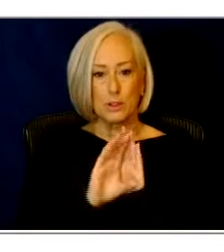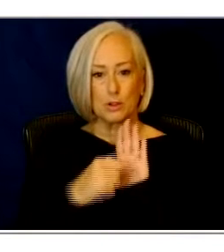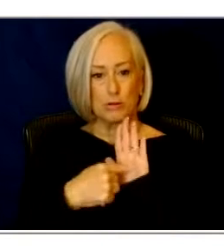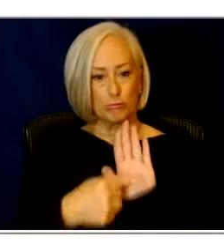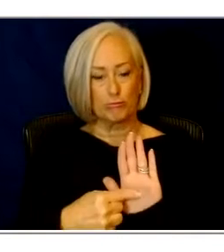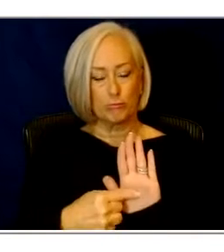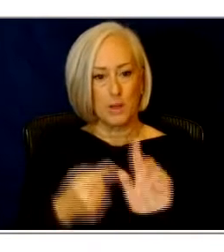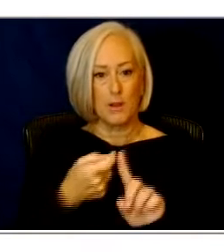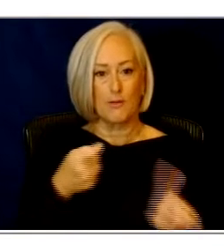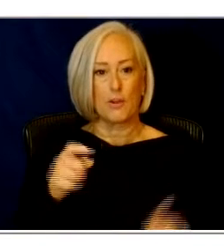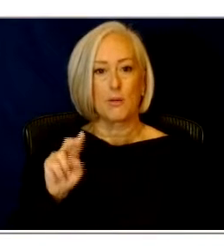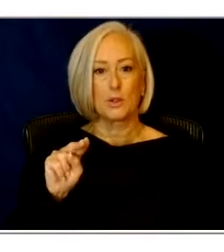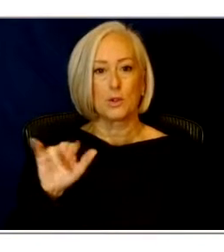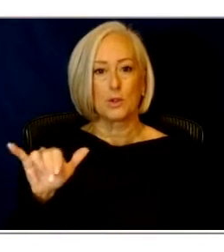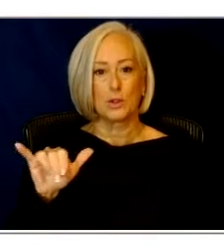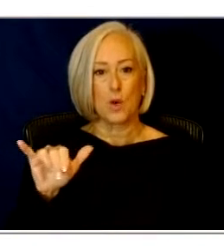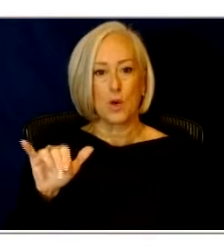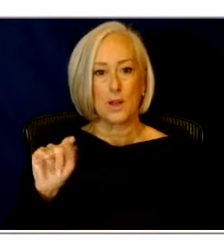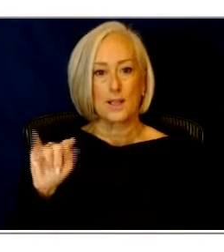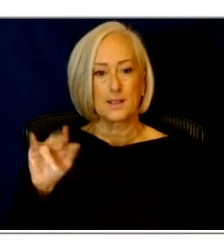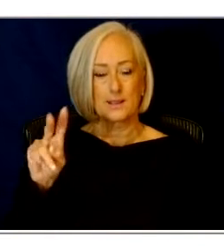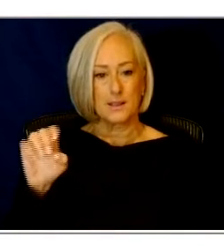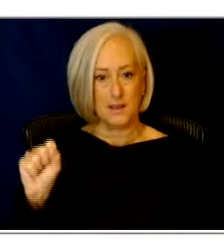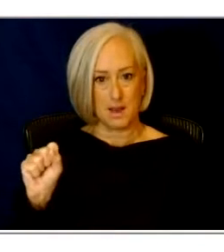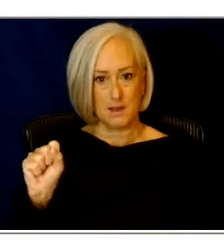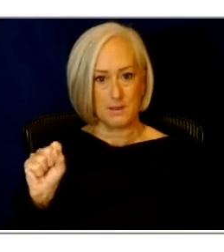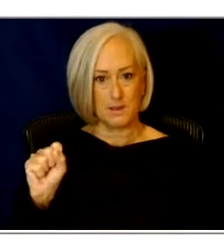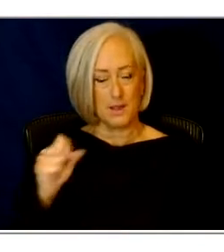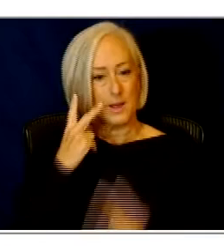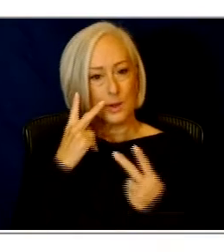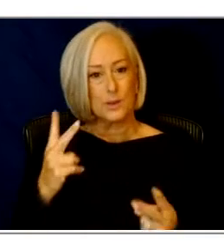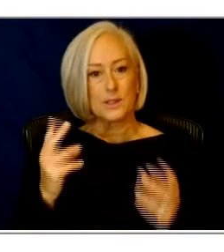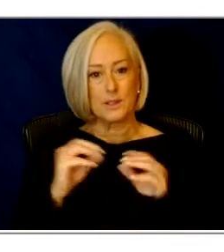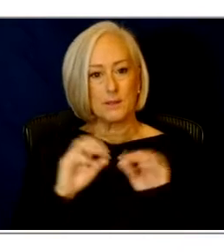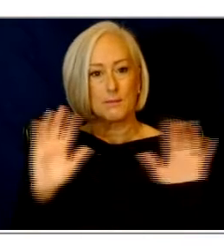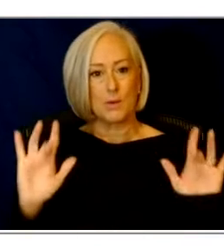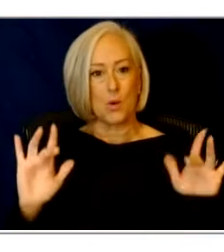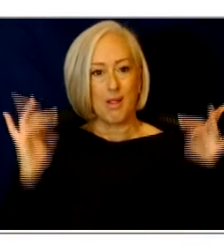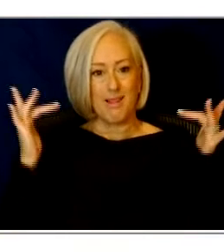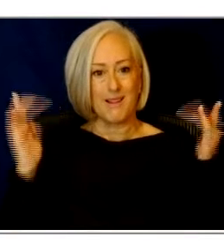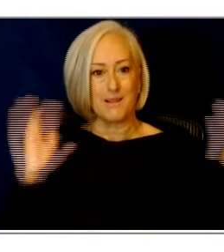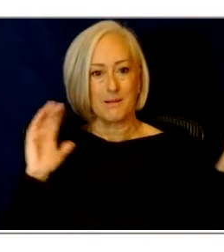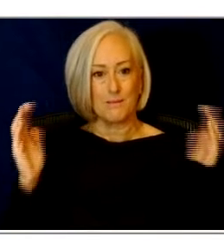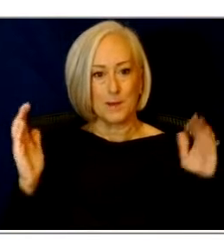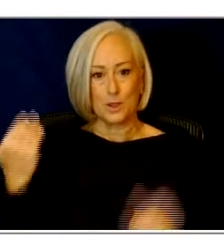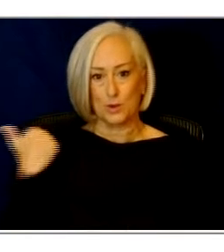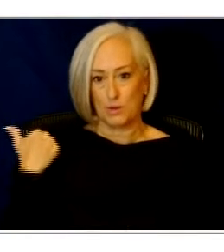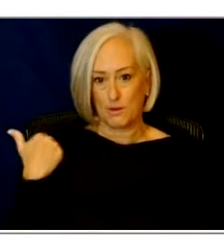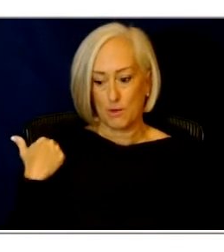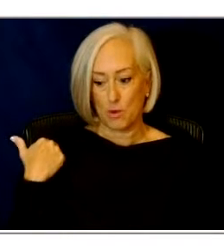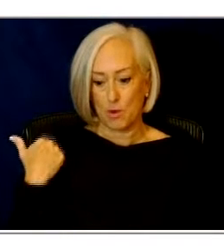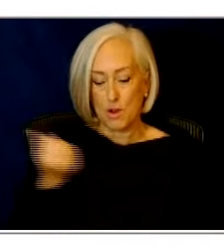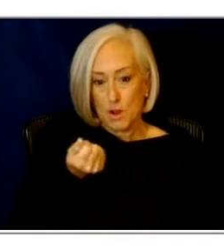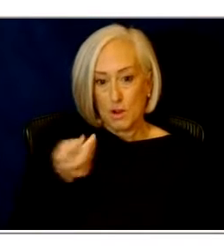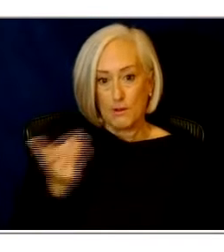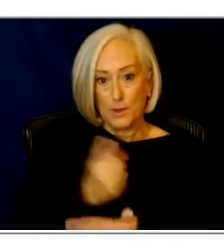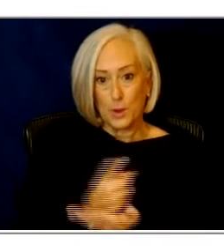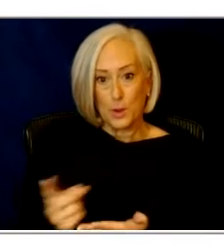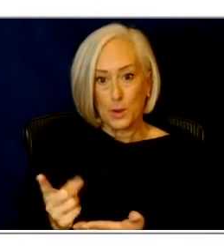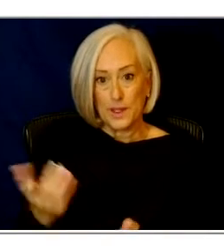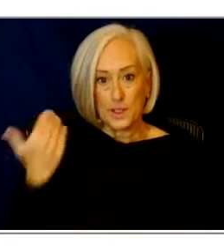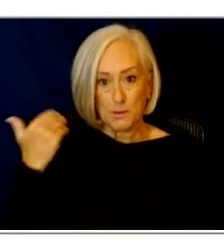is just a lot paler than it was before. Remember, even a few weeks ago, we saw some really darker dots kind of in